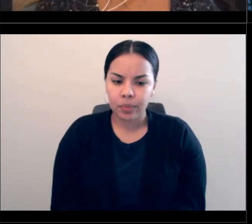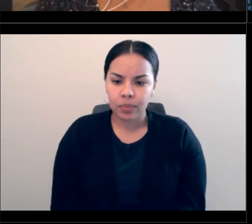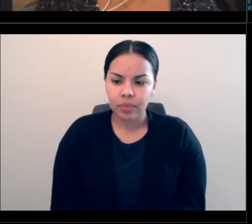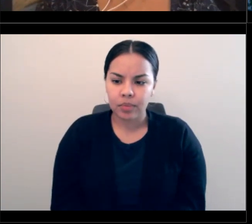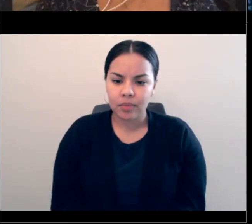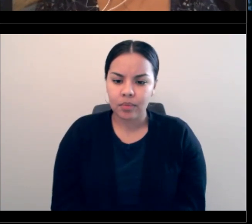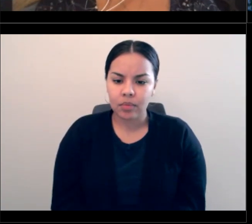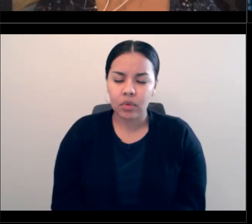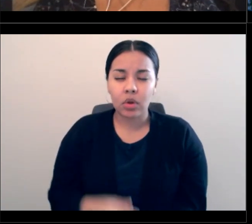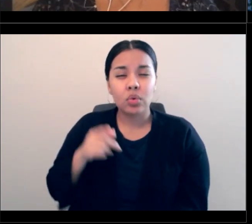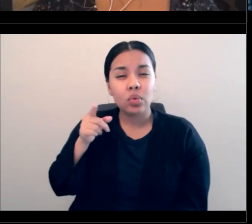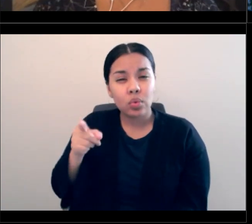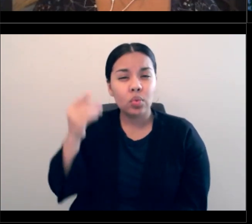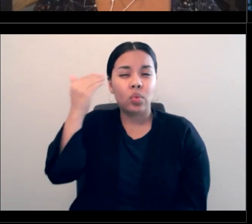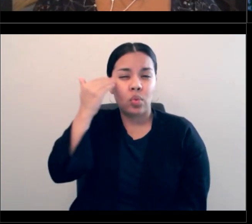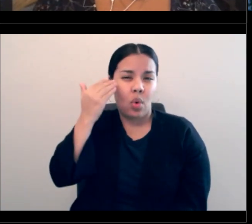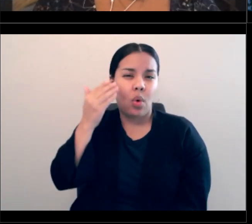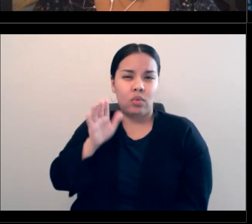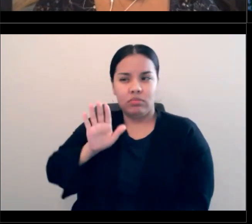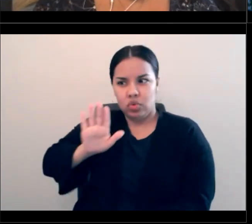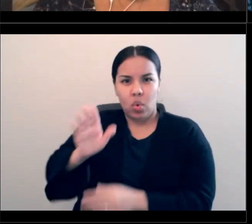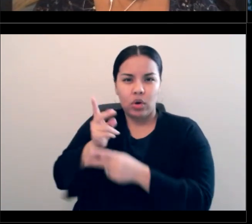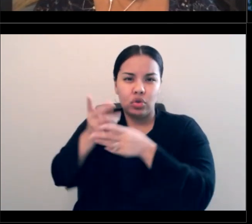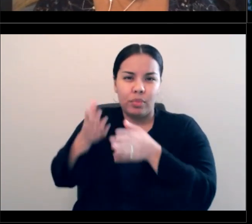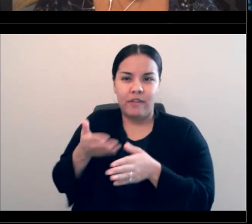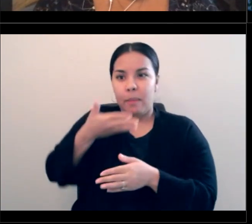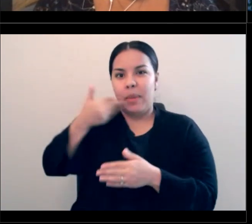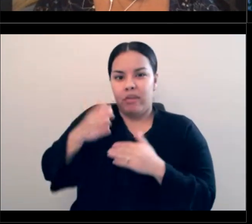your supervisor better than we do.